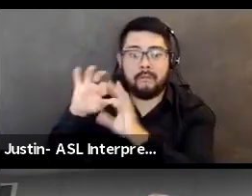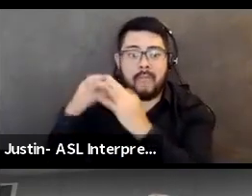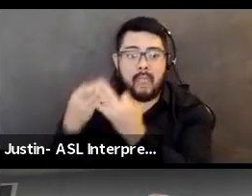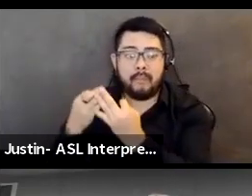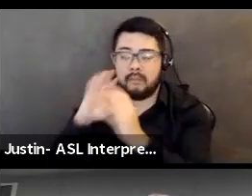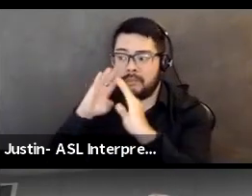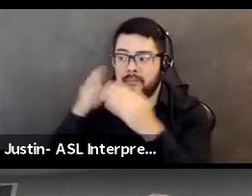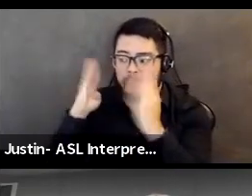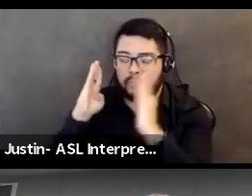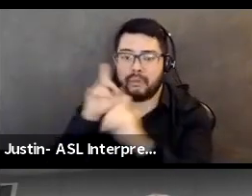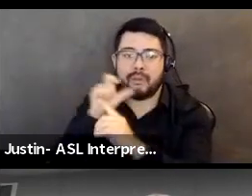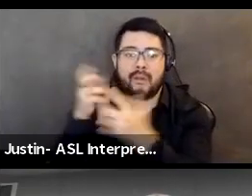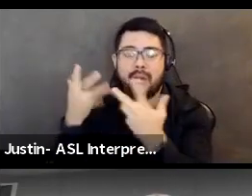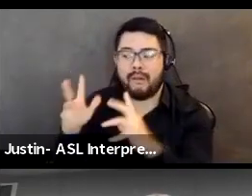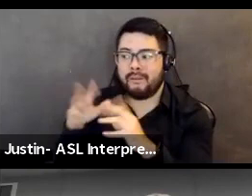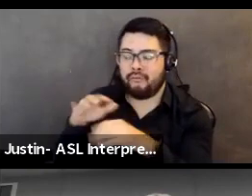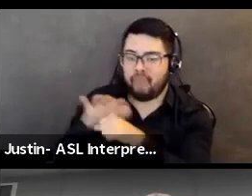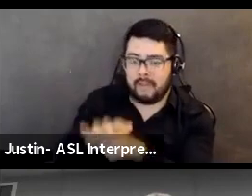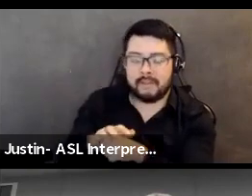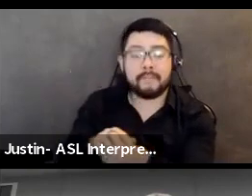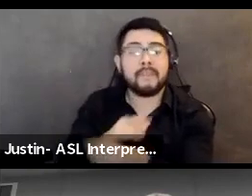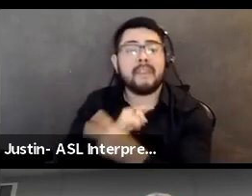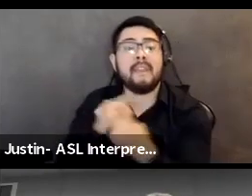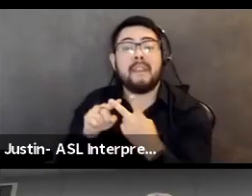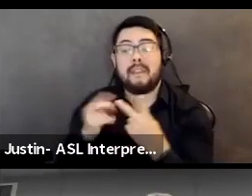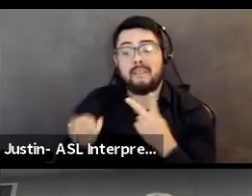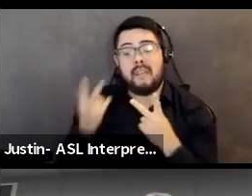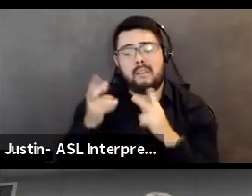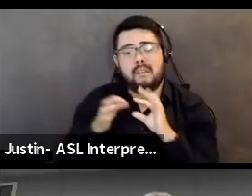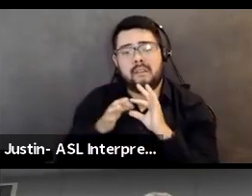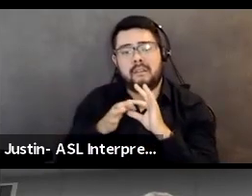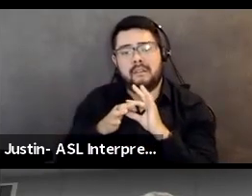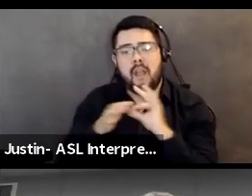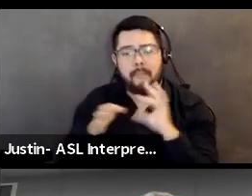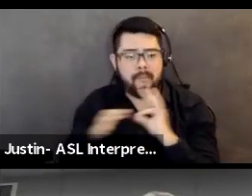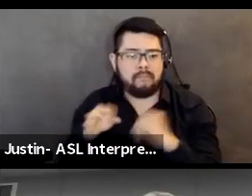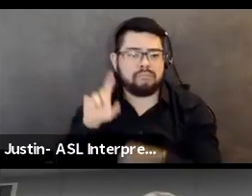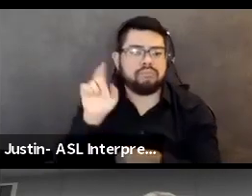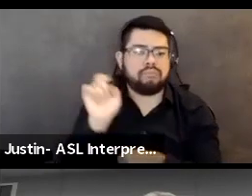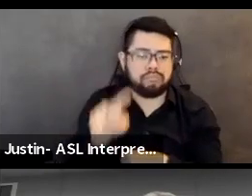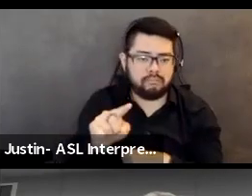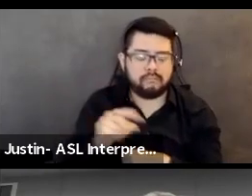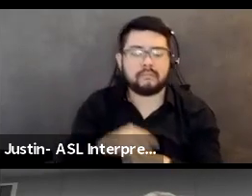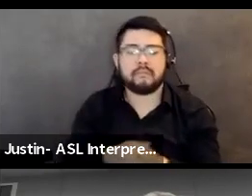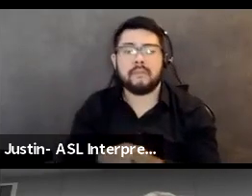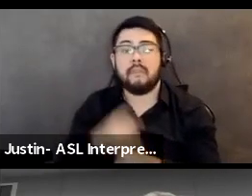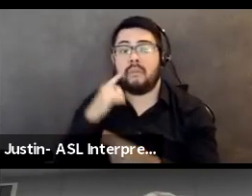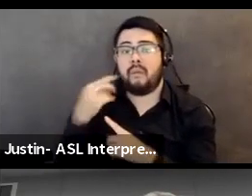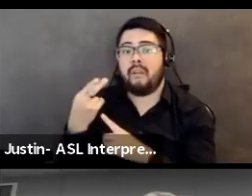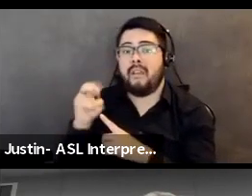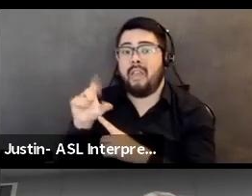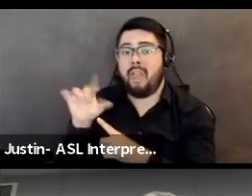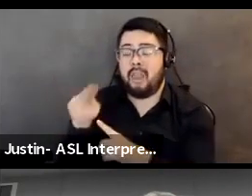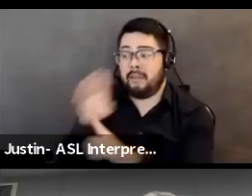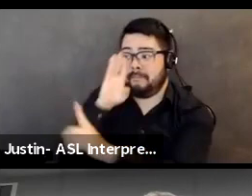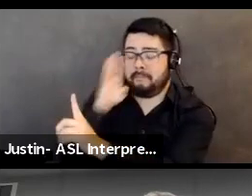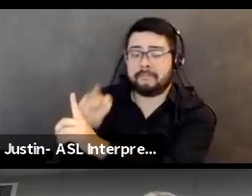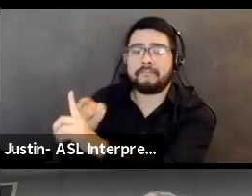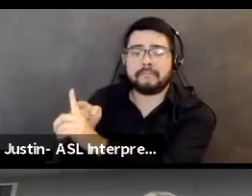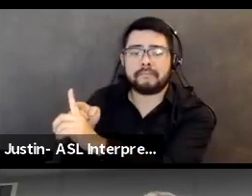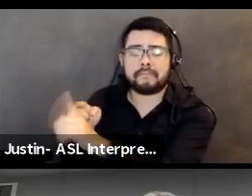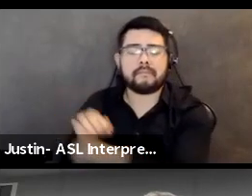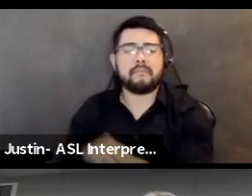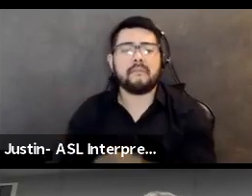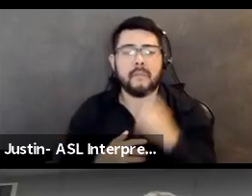already stressed the second comment uh or question is um to helen and i